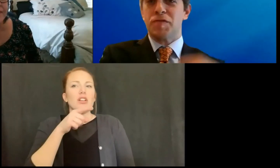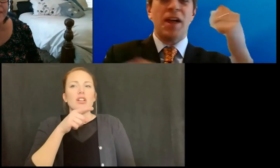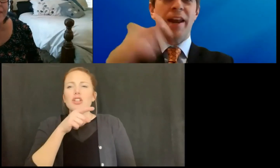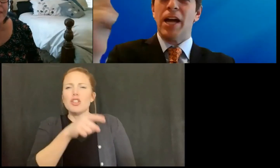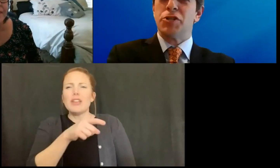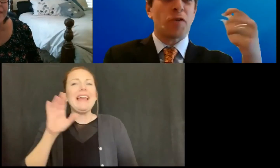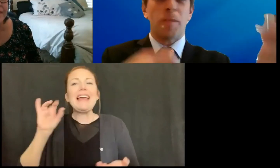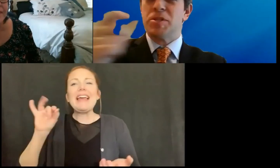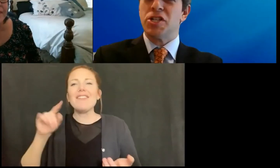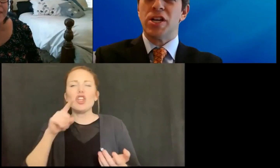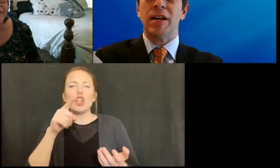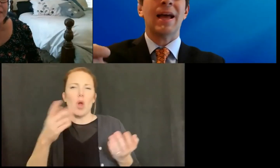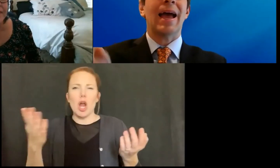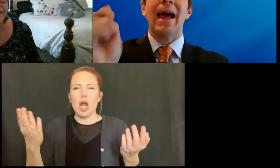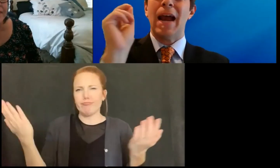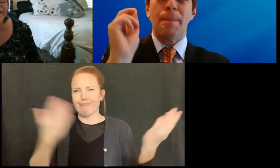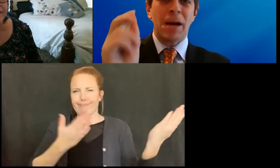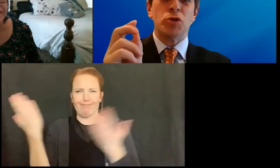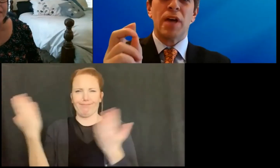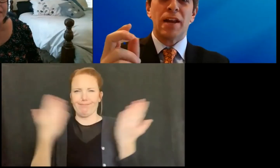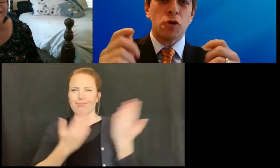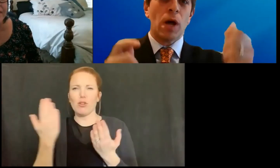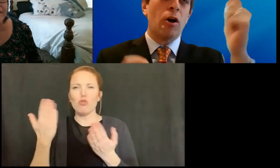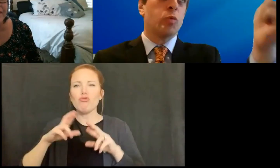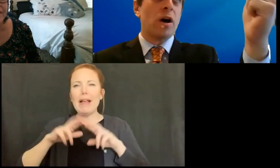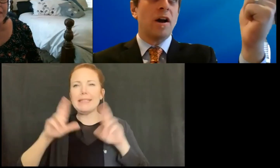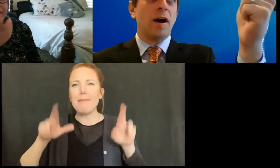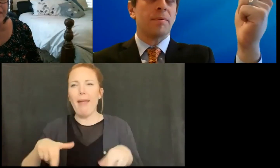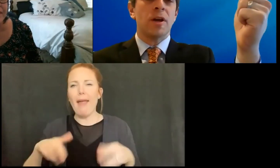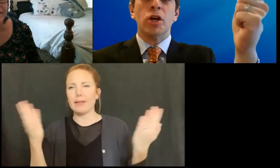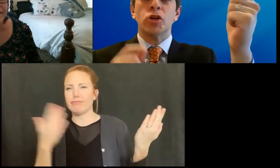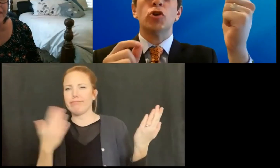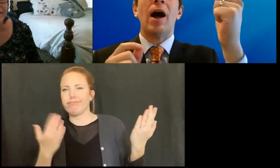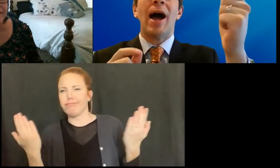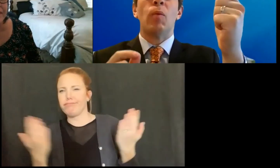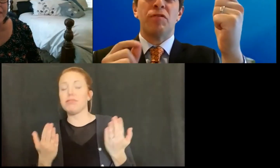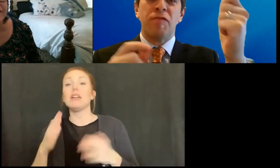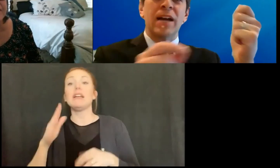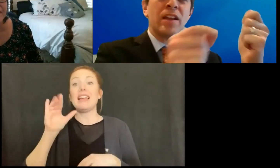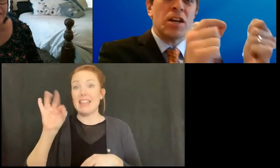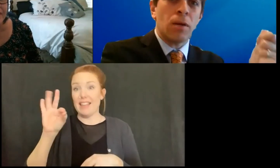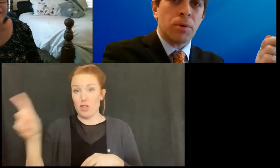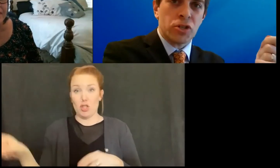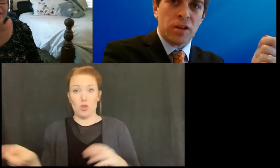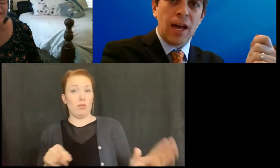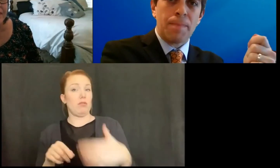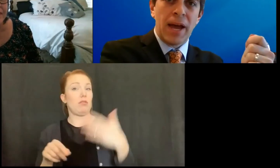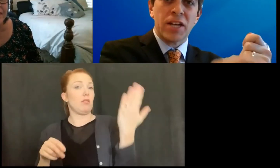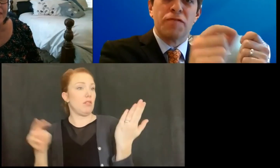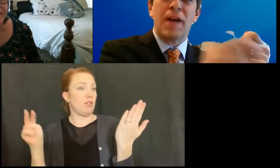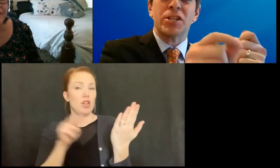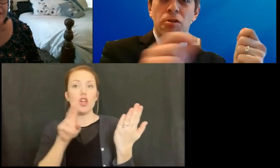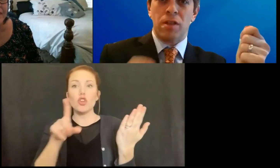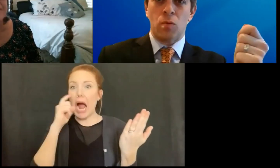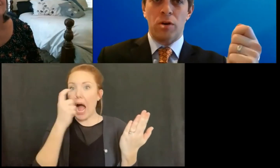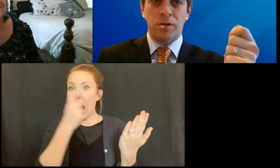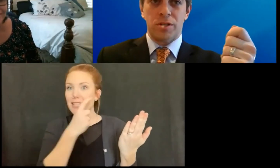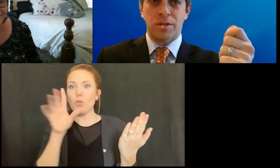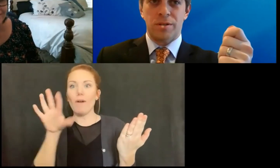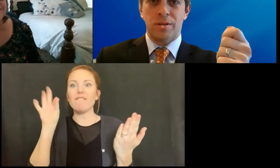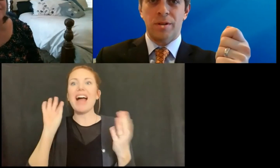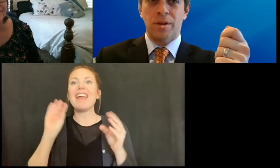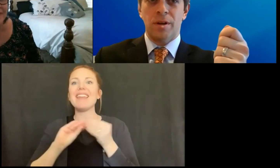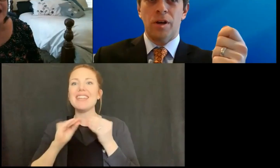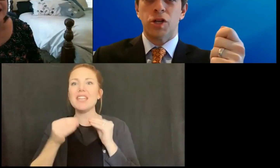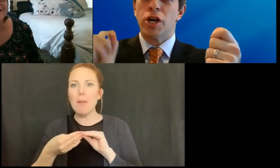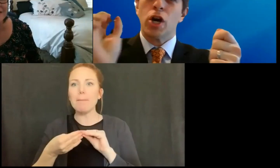resumes and they're just flying at you for a position. And I bet you that if you held one up, your eye would find the numbers on that page faster than the